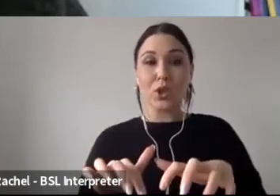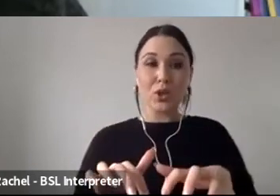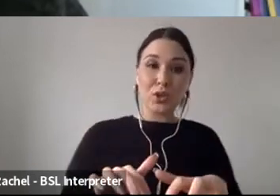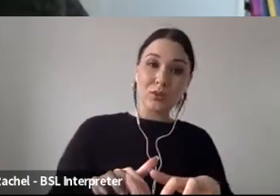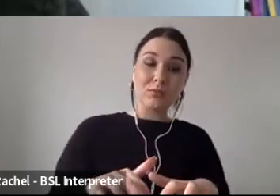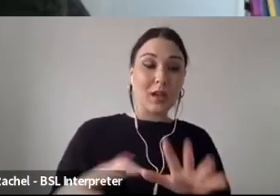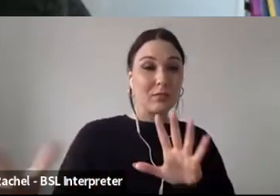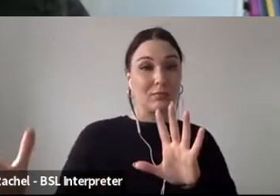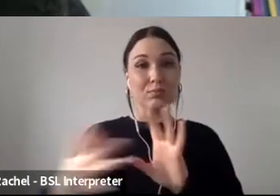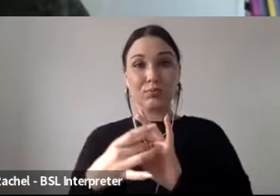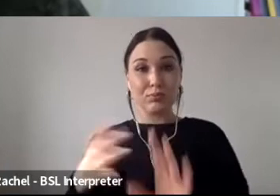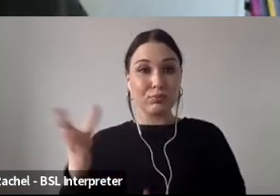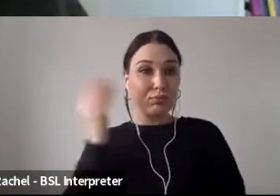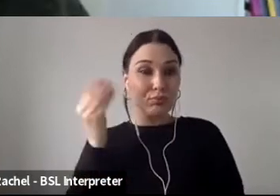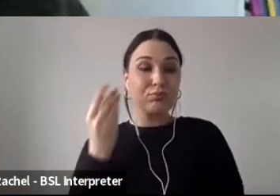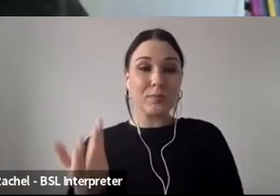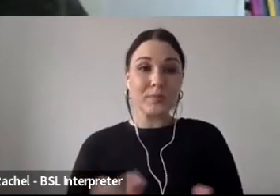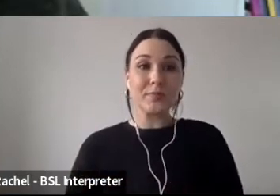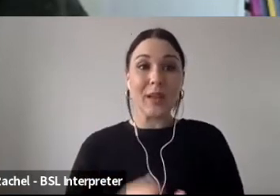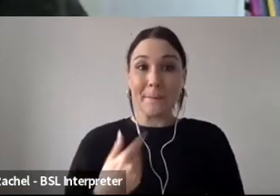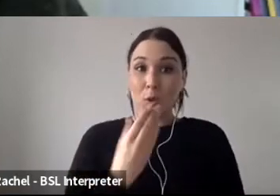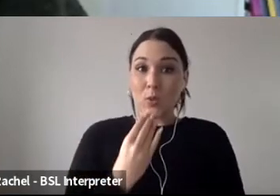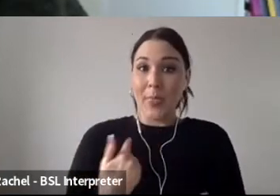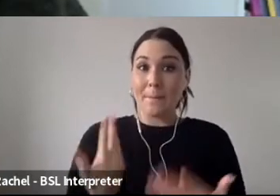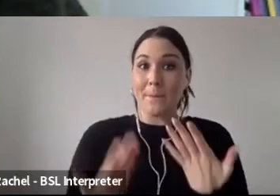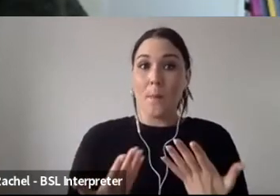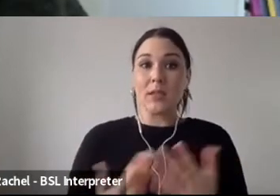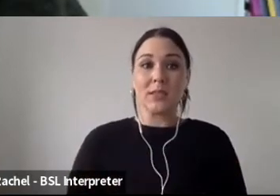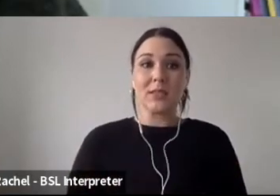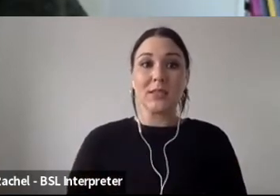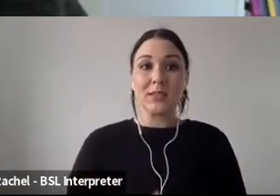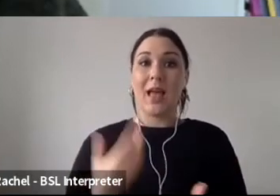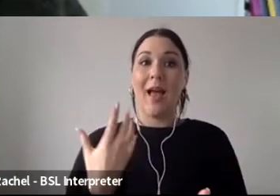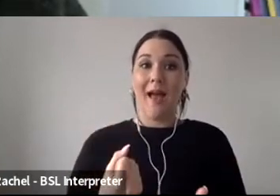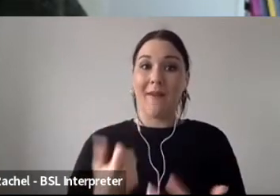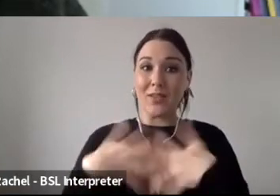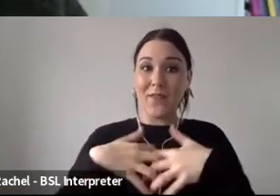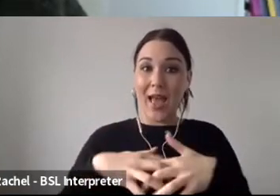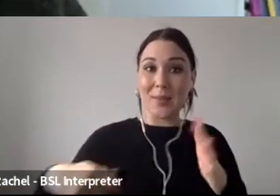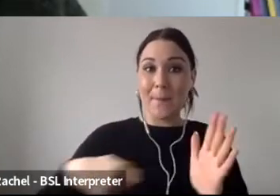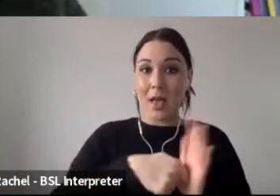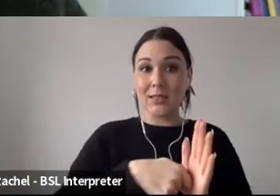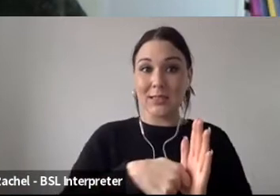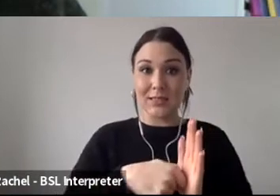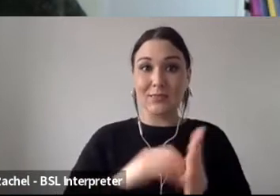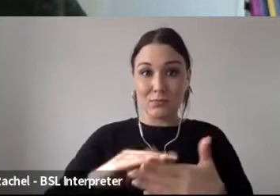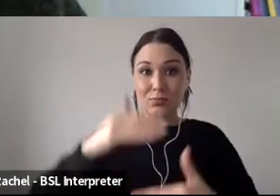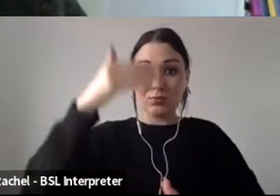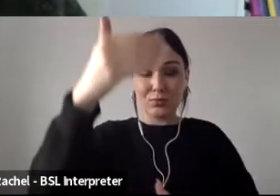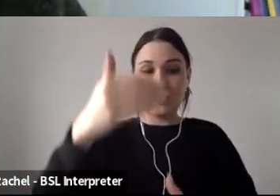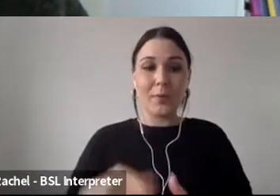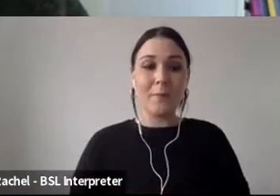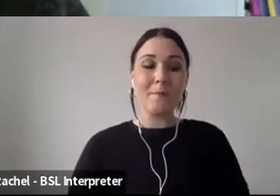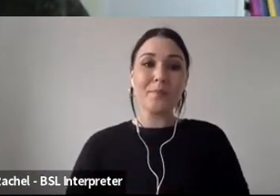hearing aids. And in fact, that's what I'm using at the moment. I've got the device plugged into my computer's headphone socket.